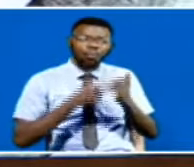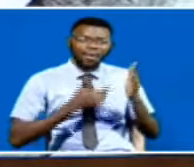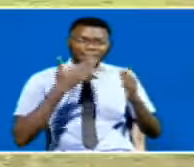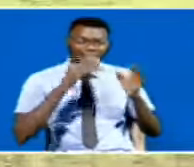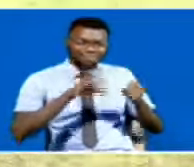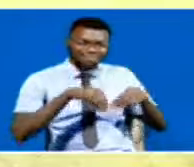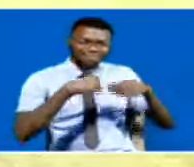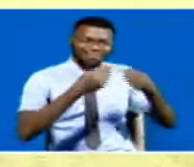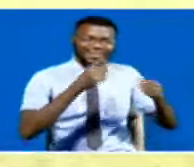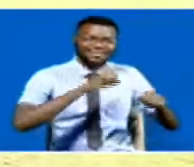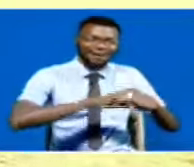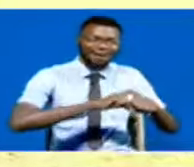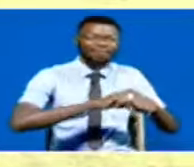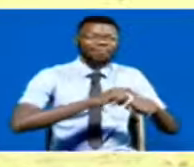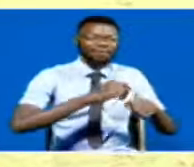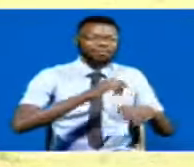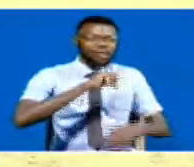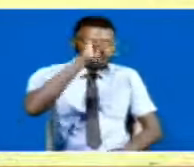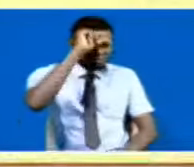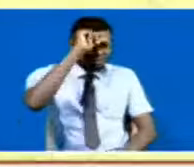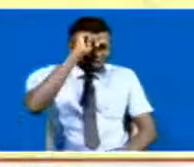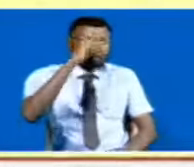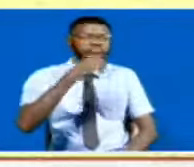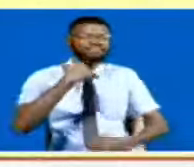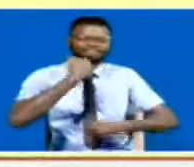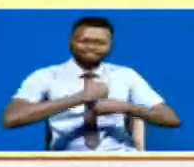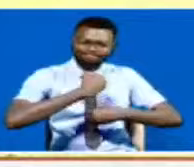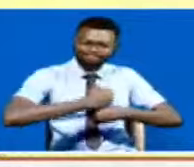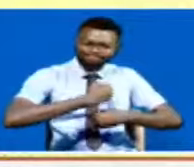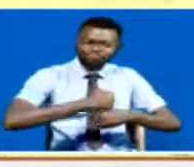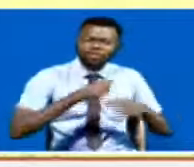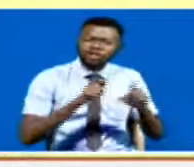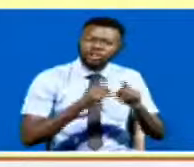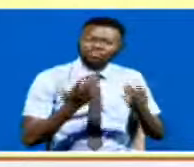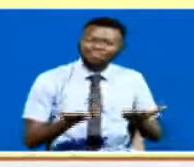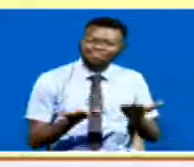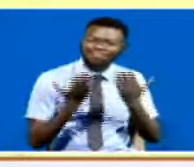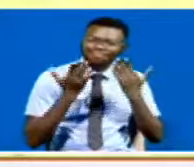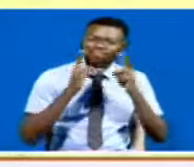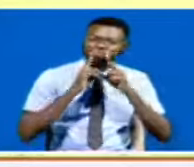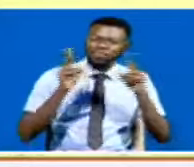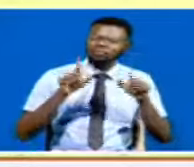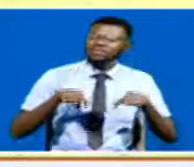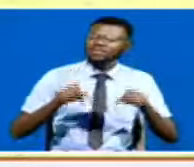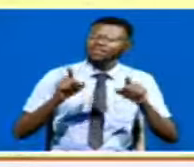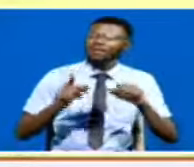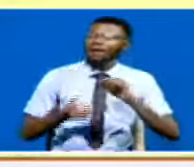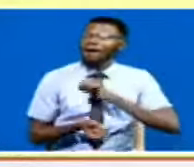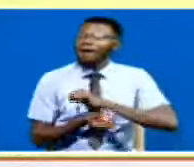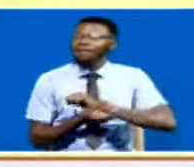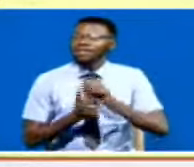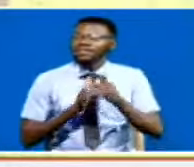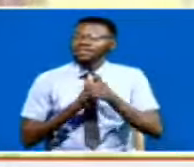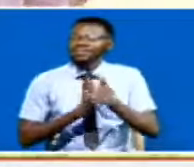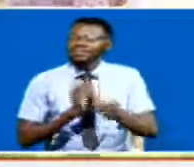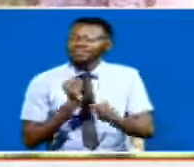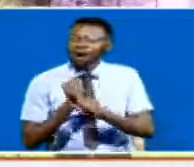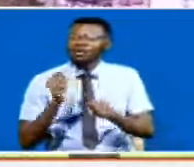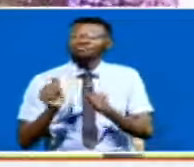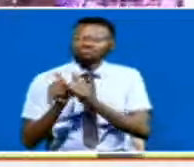ample time to lead the country in a peaceful environment. He has urged the leaders to work together for the benefit of Kenyans.